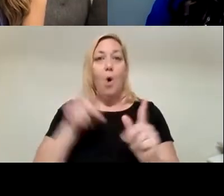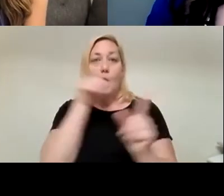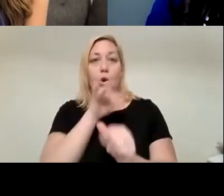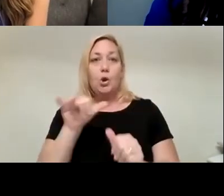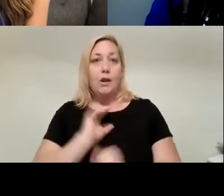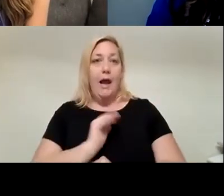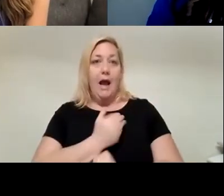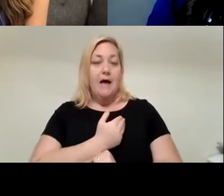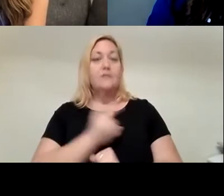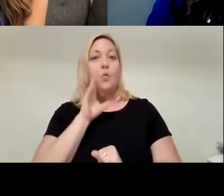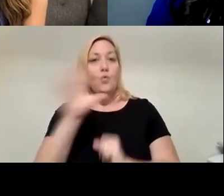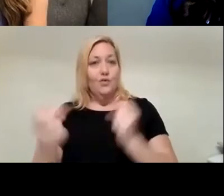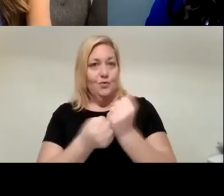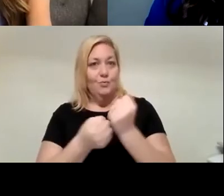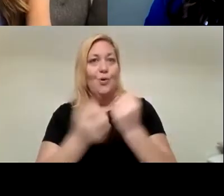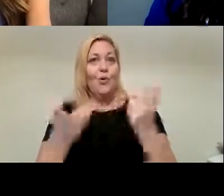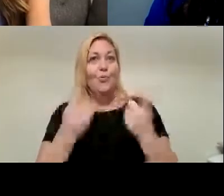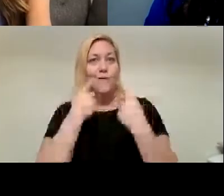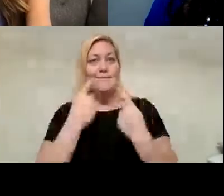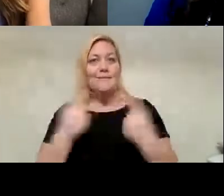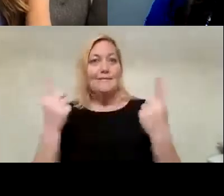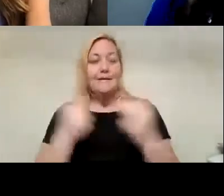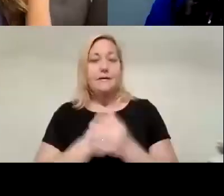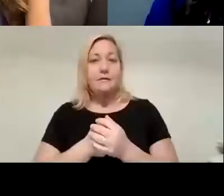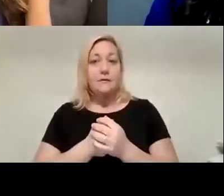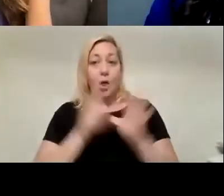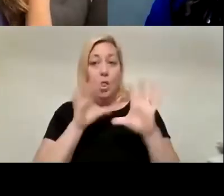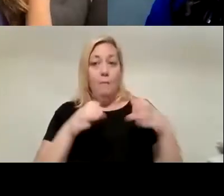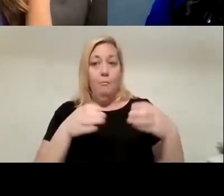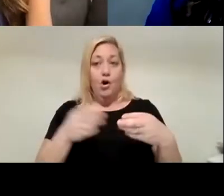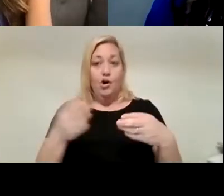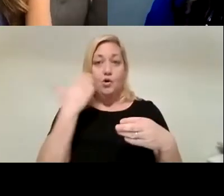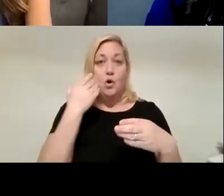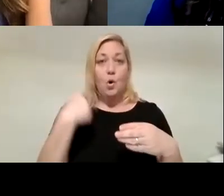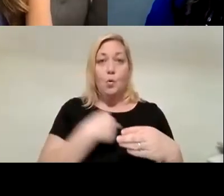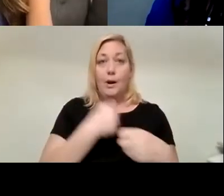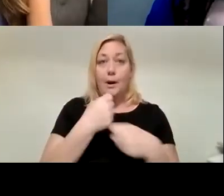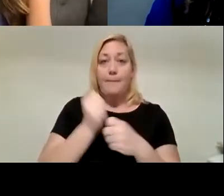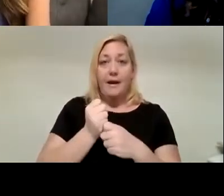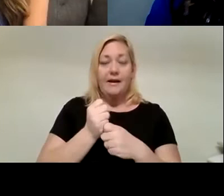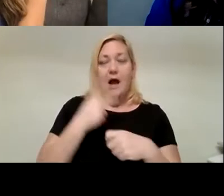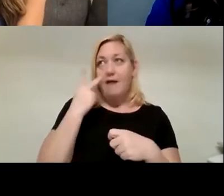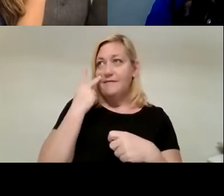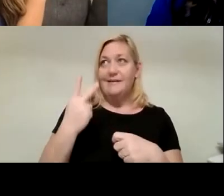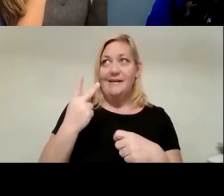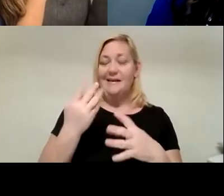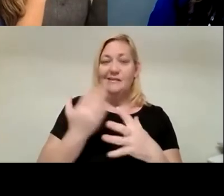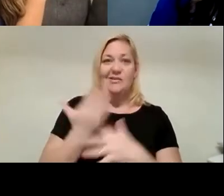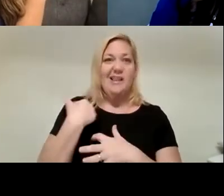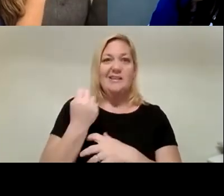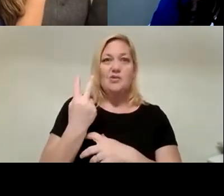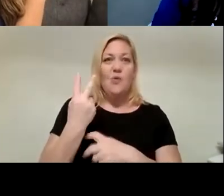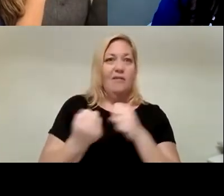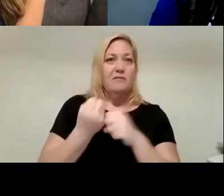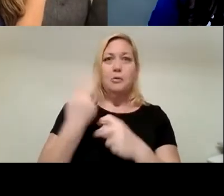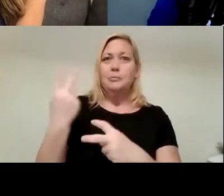us will support and want to succeed. The party, we're making I've seen that through the last 12 years,